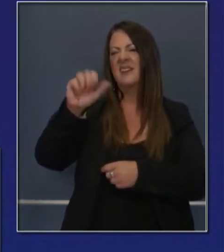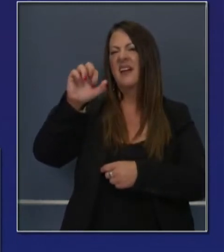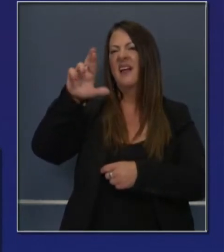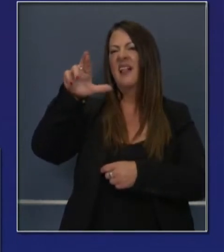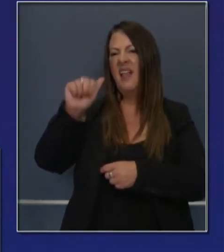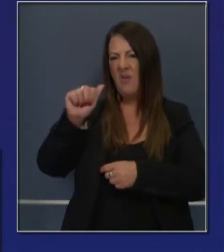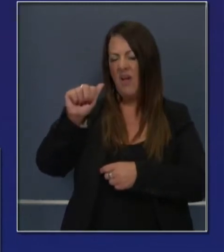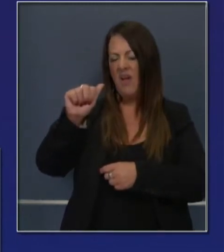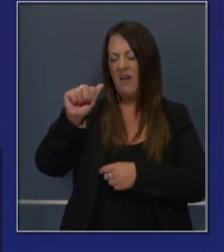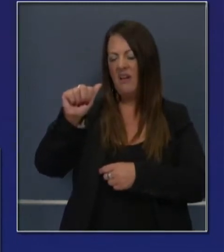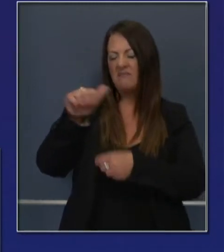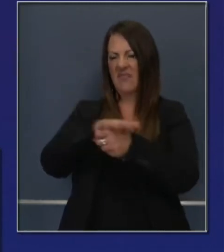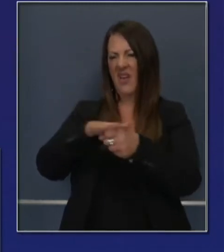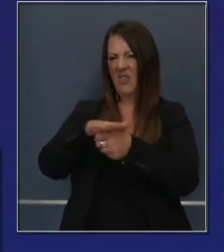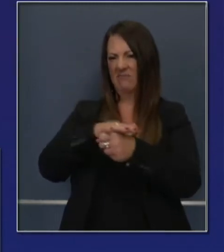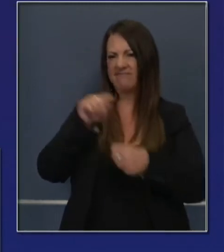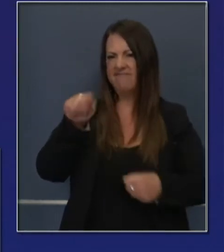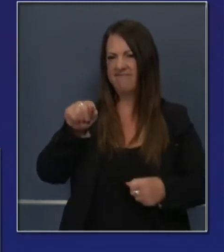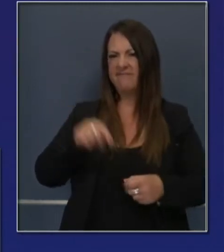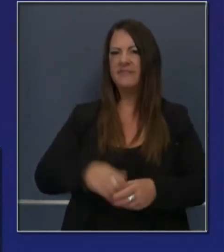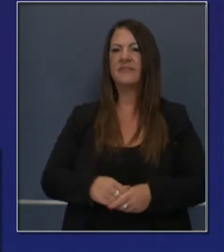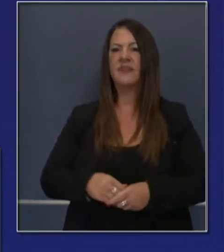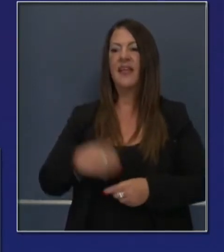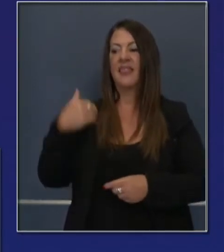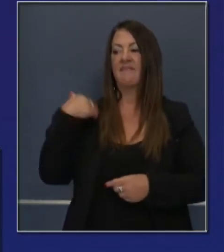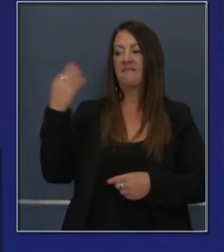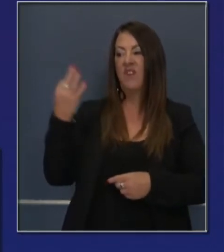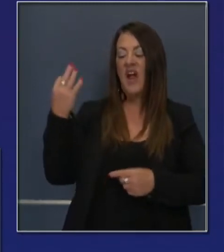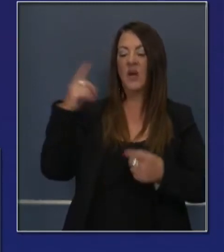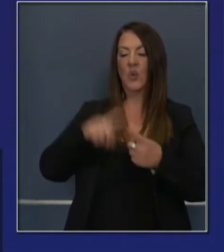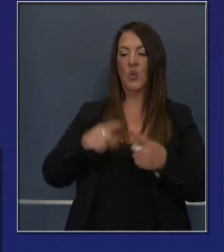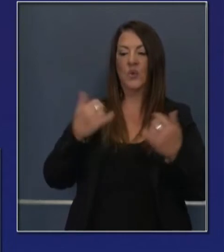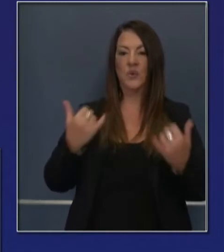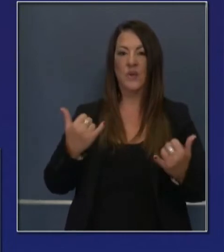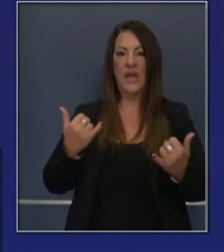I last presented these slides on Friday and today, you see